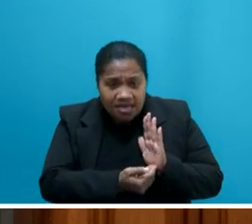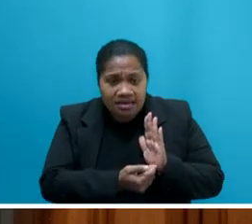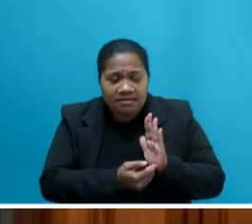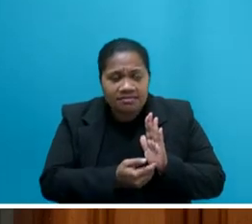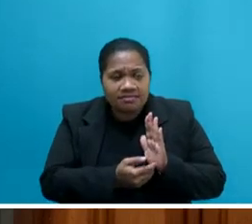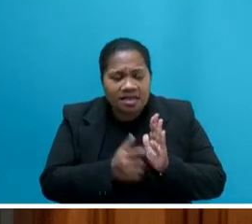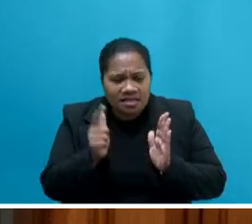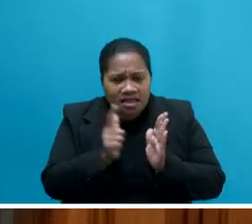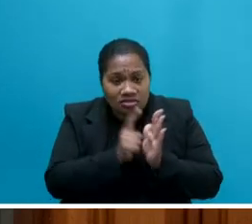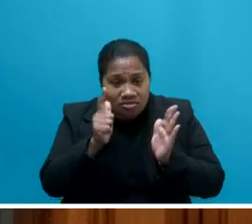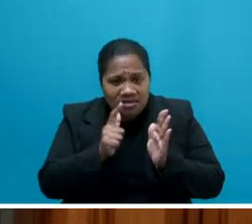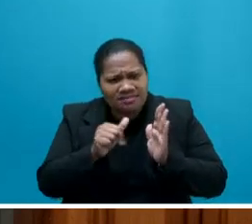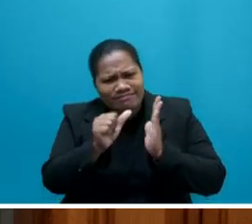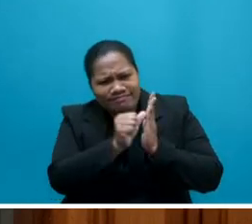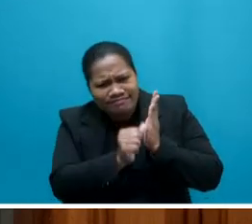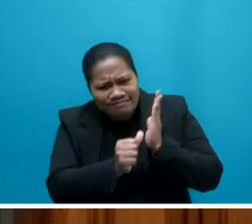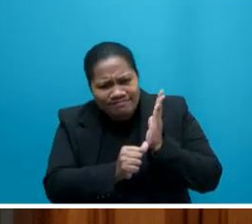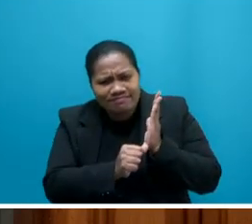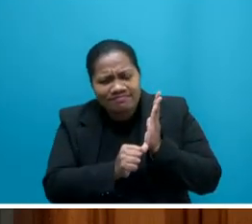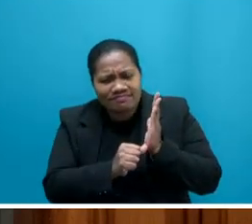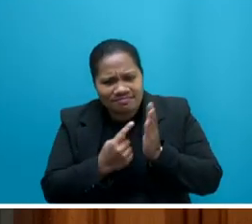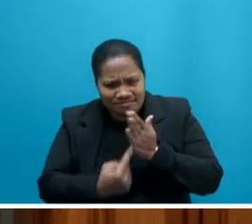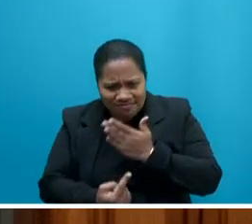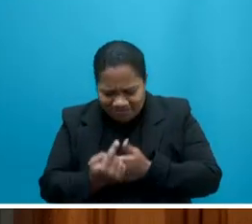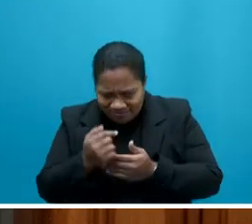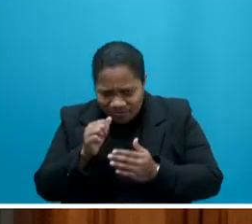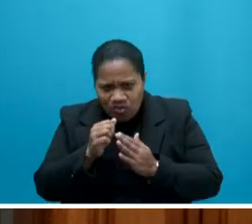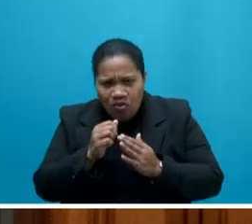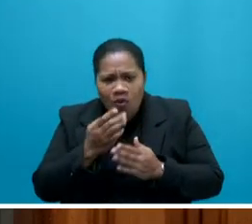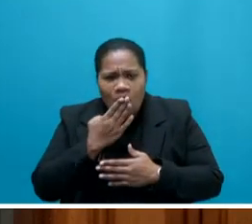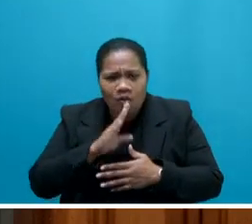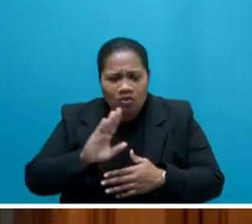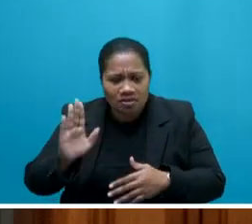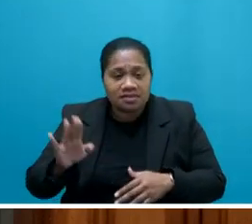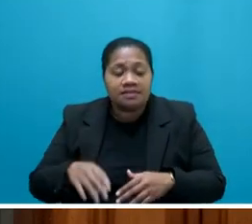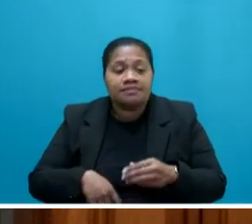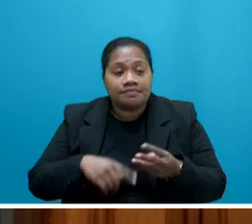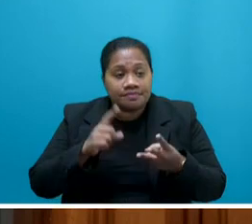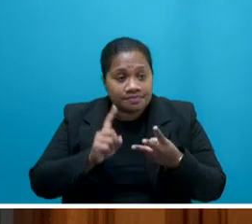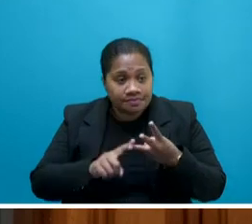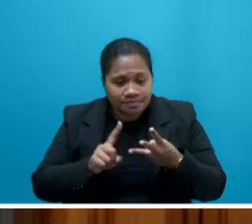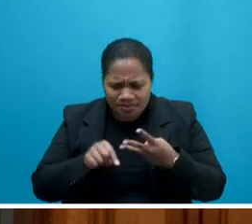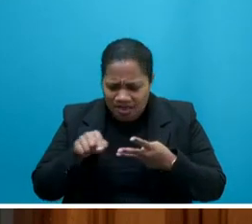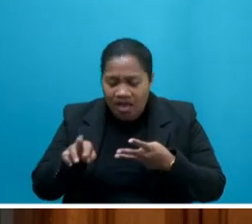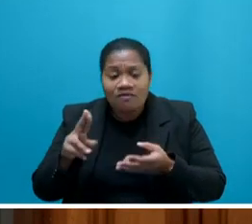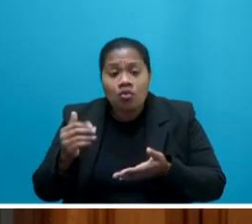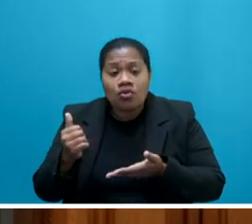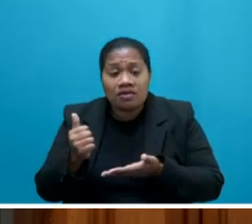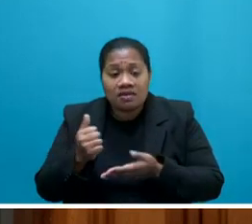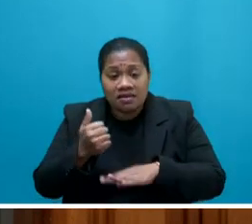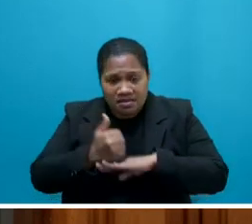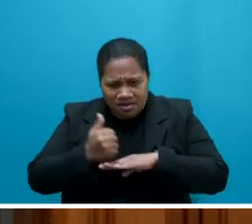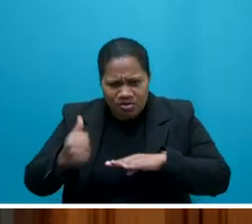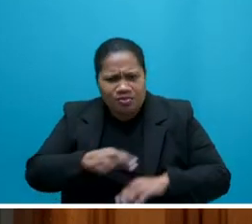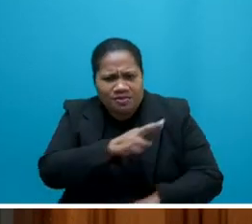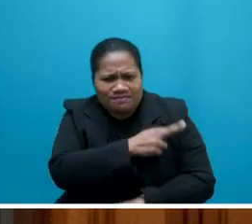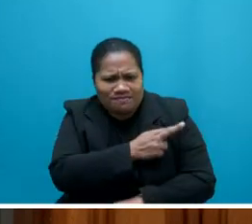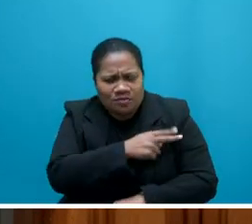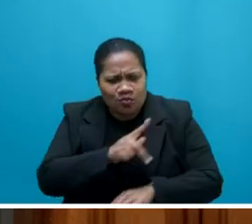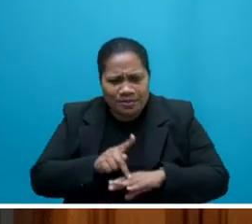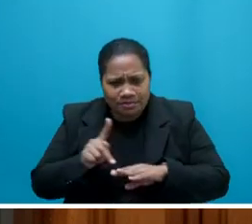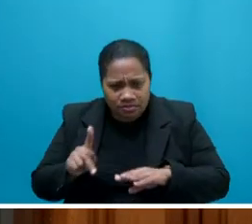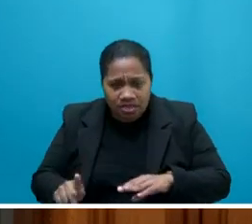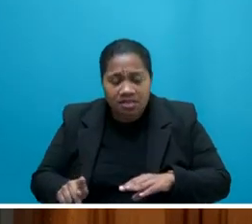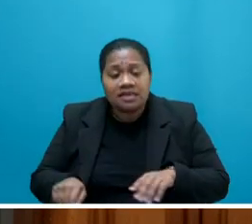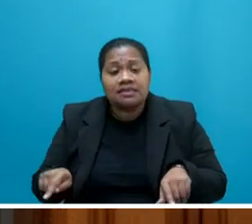in office. Three, it evaluates the work of the government being accountable to Parliament, and at the same time,